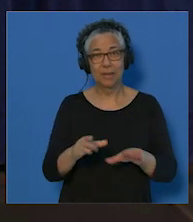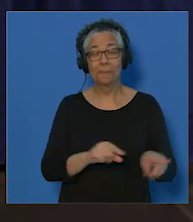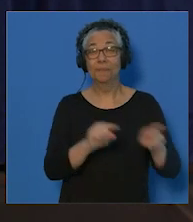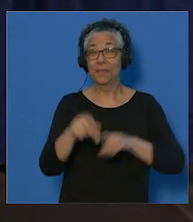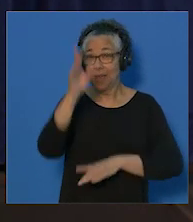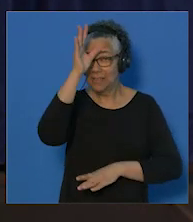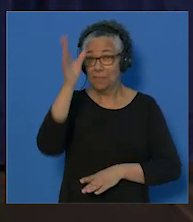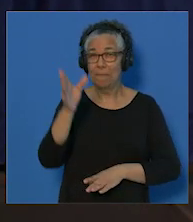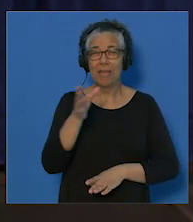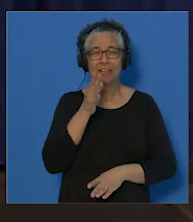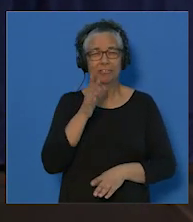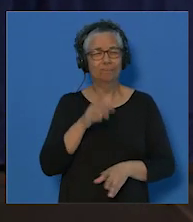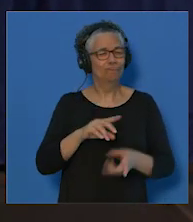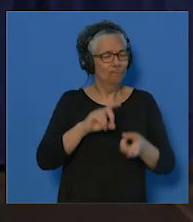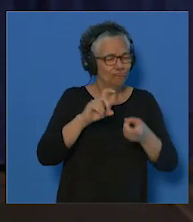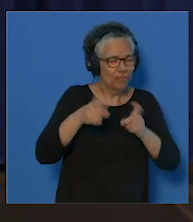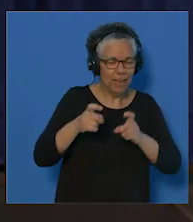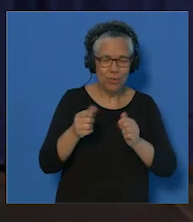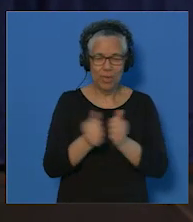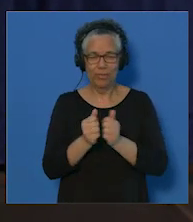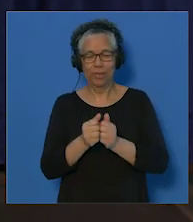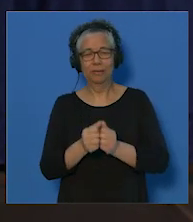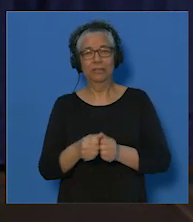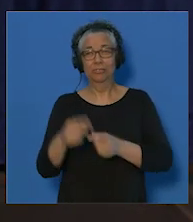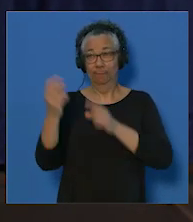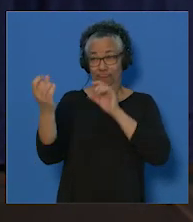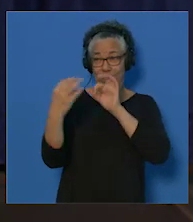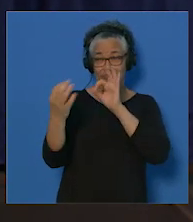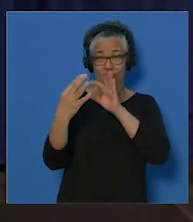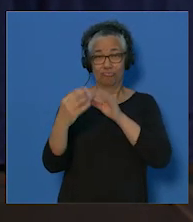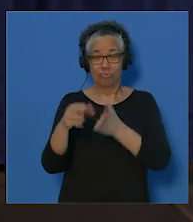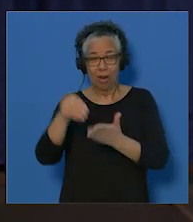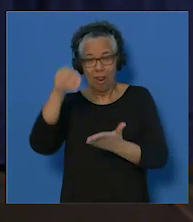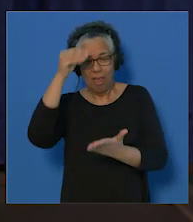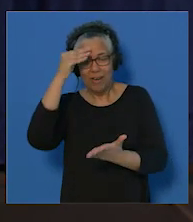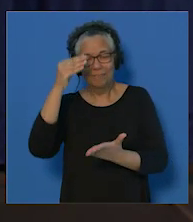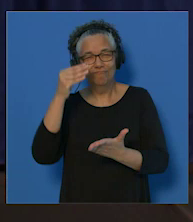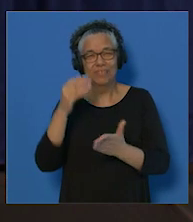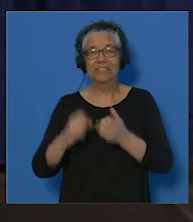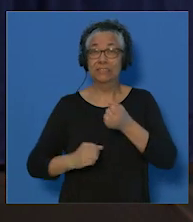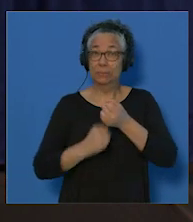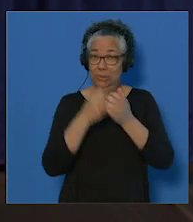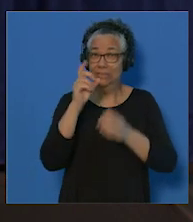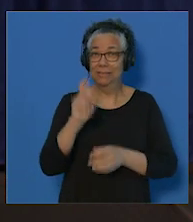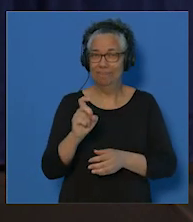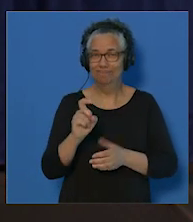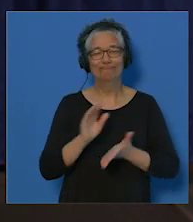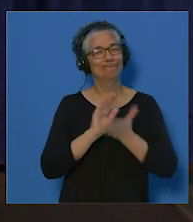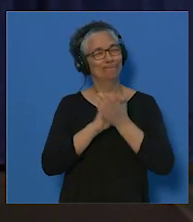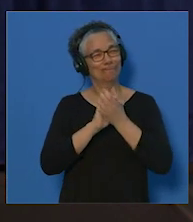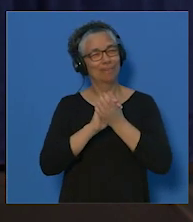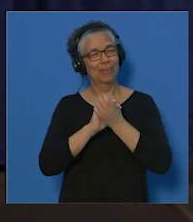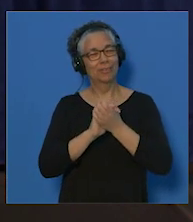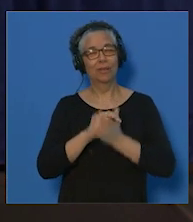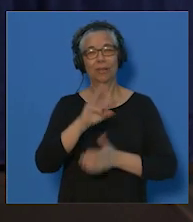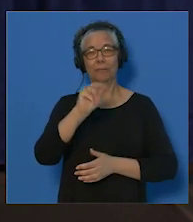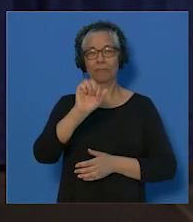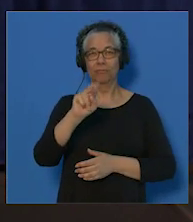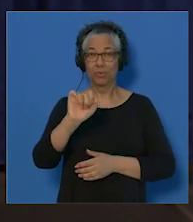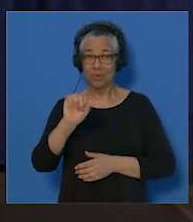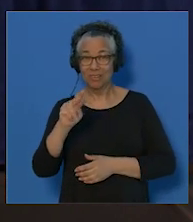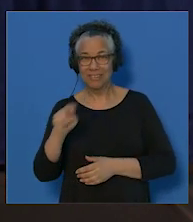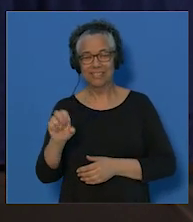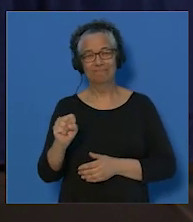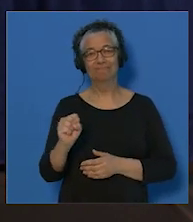steady demands of remote learning, providing support is critical. I next extend my gratitude to Mirrors, who is assisting